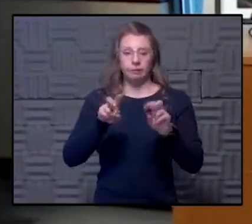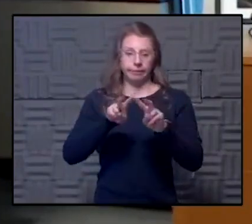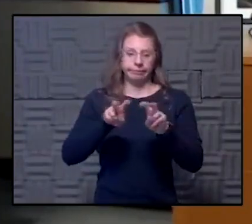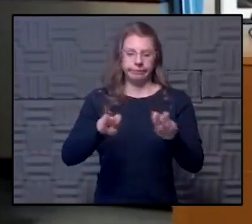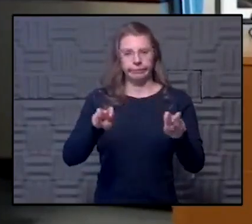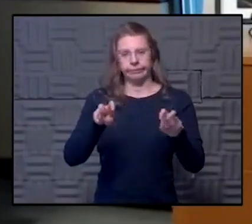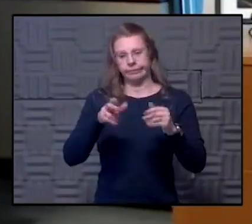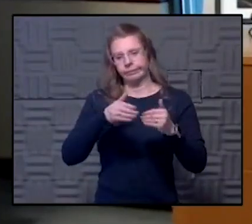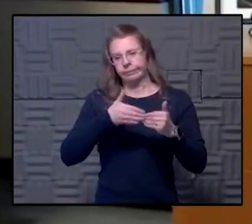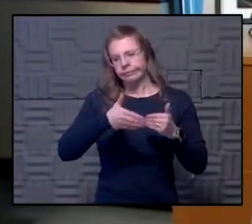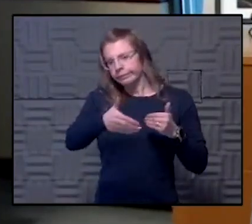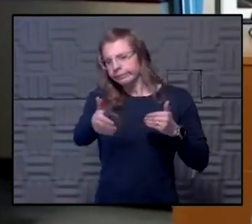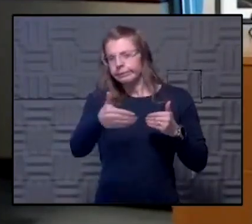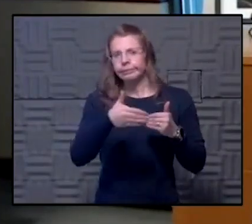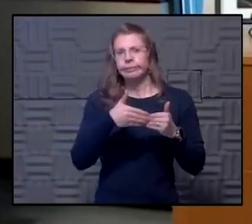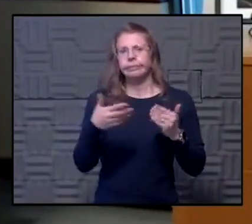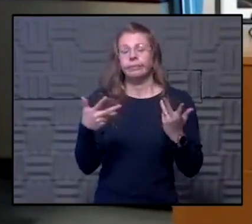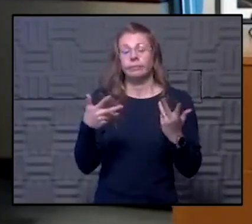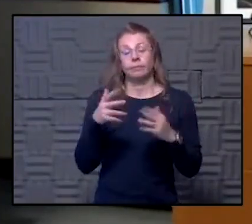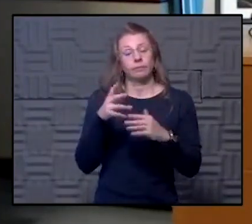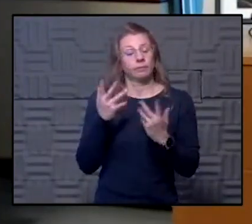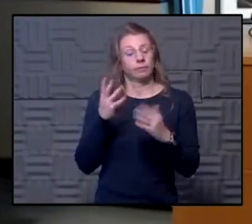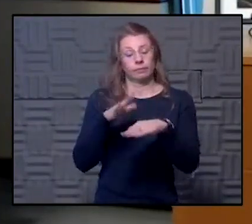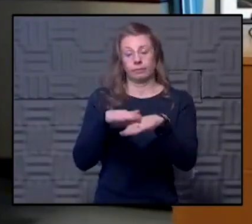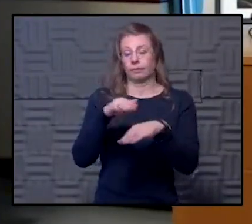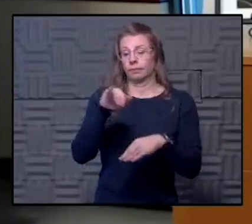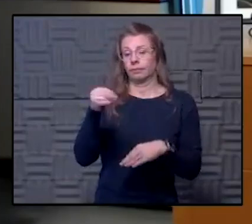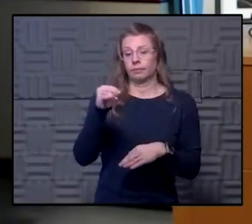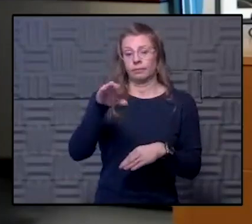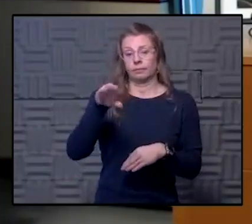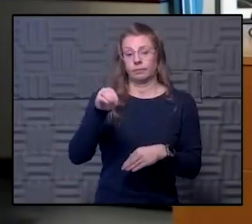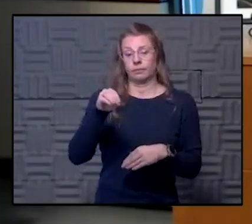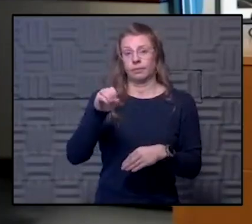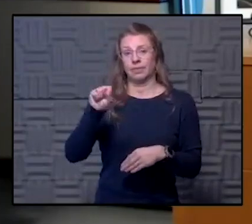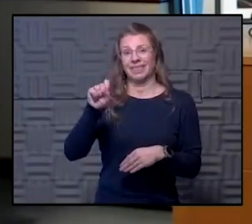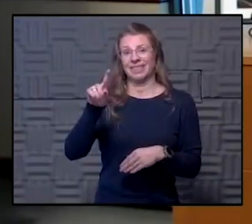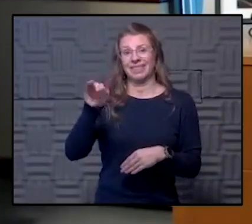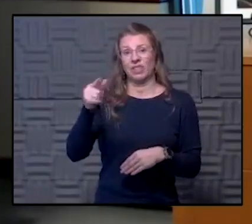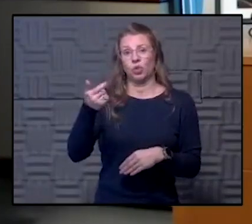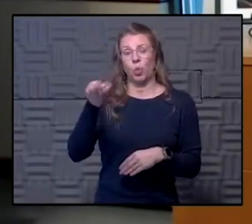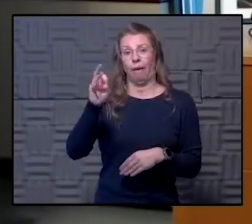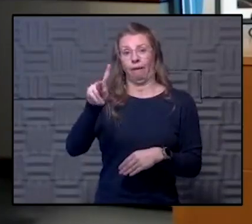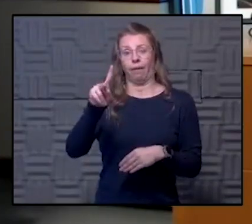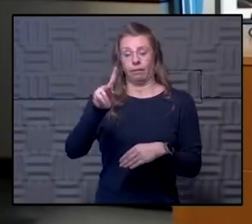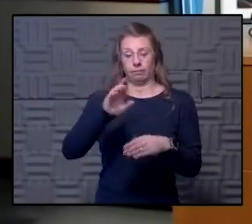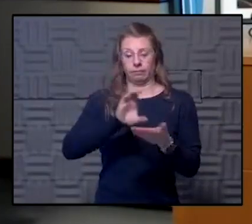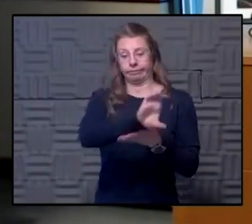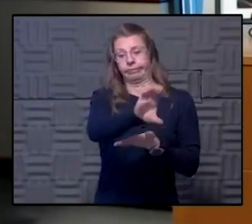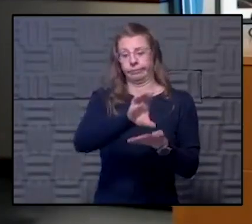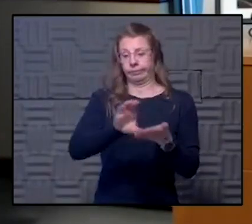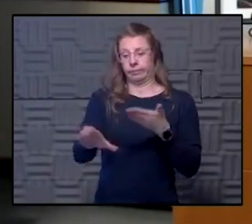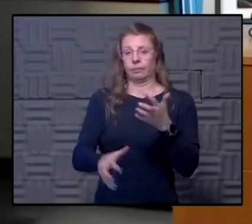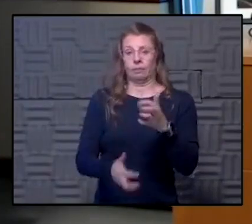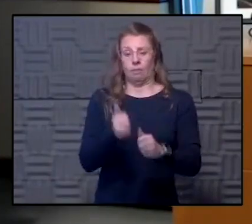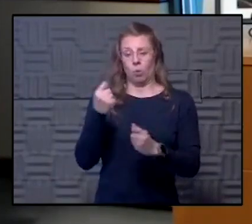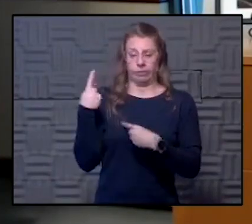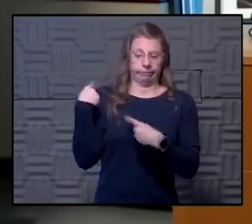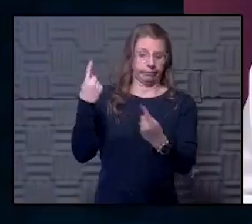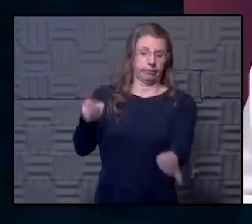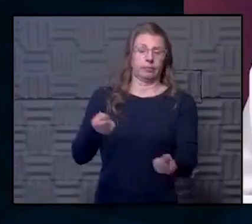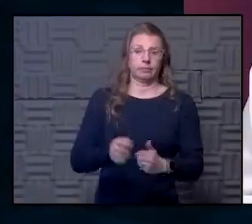long haul to see, because I can tell you that Johnson and Sedgwick County have received the highest allocations all along the